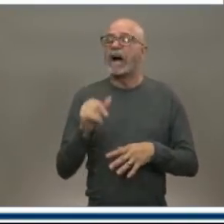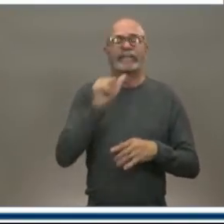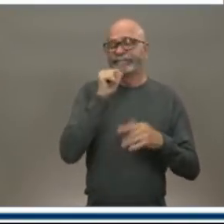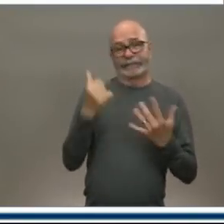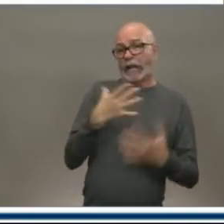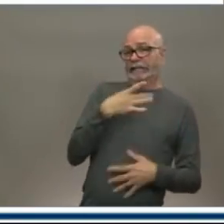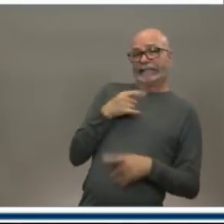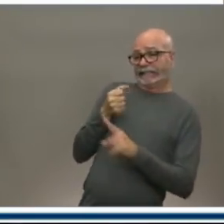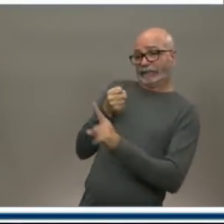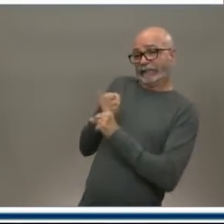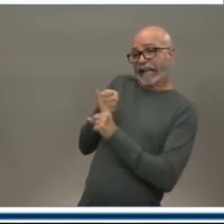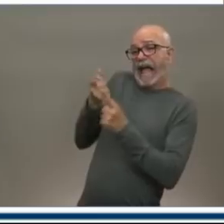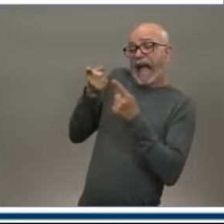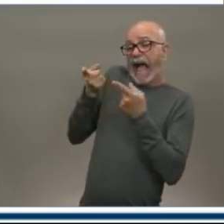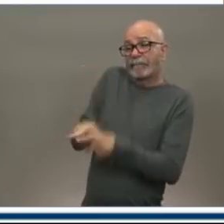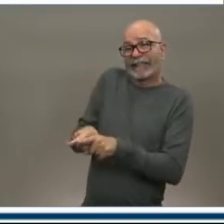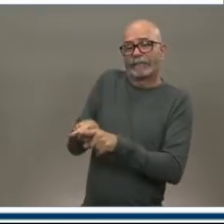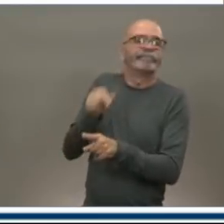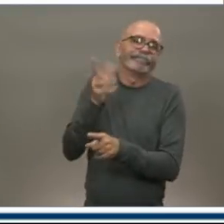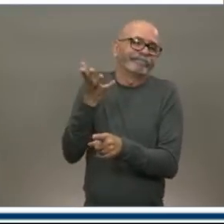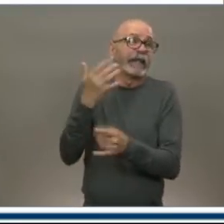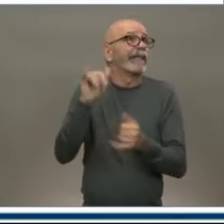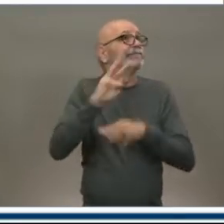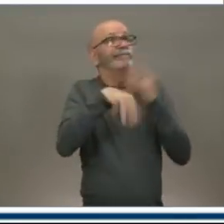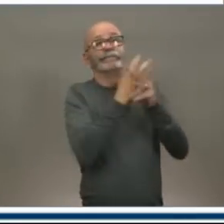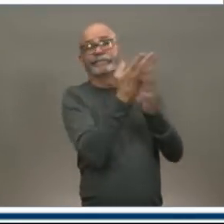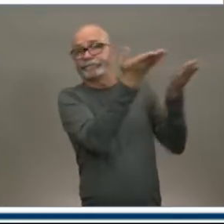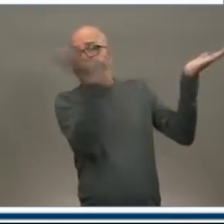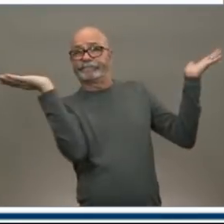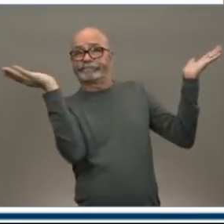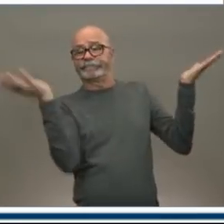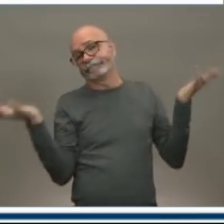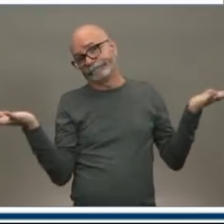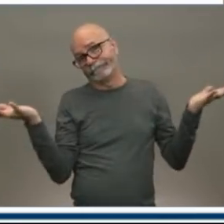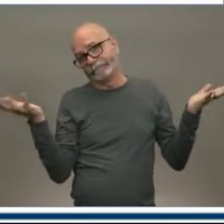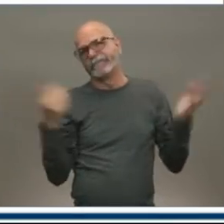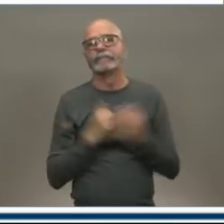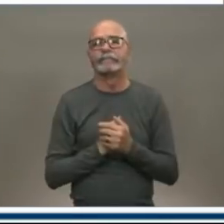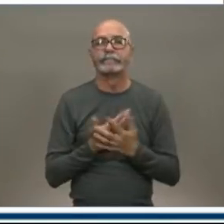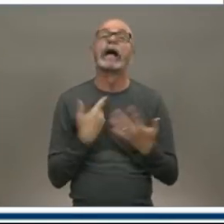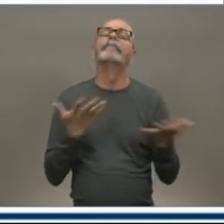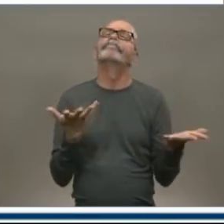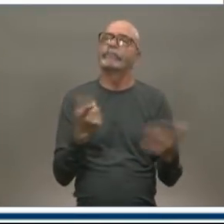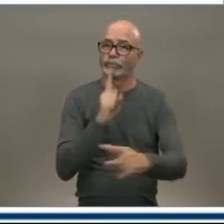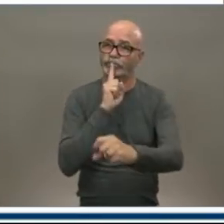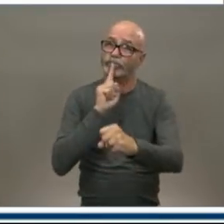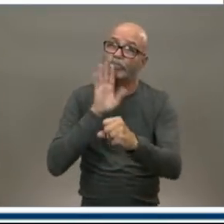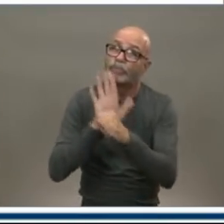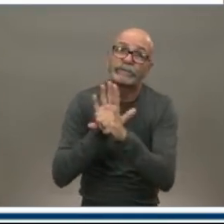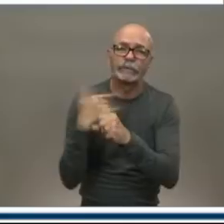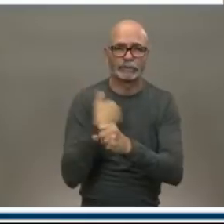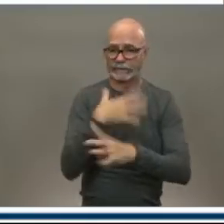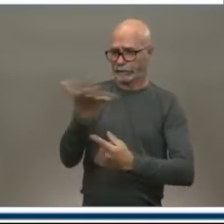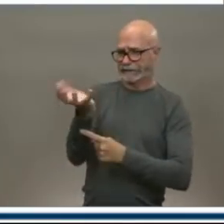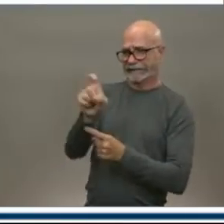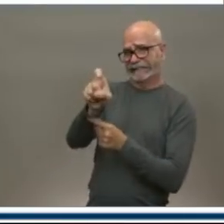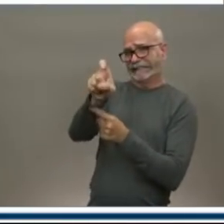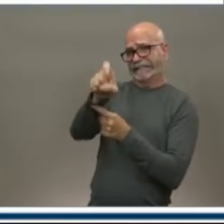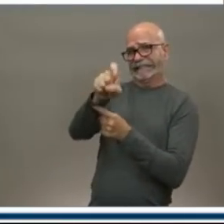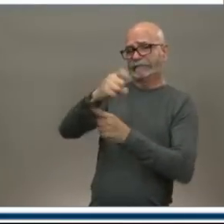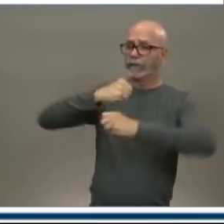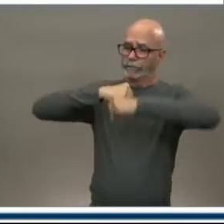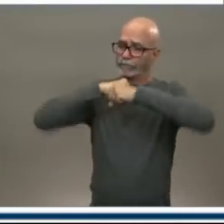in. But I also want people to know that I'm committed to doing what's necessary to protect the health and safety of all Nova